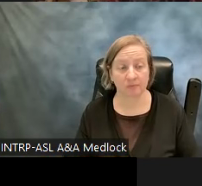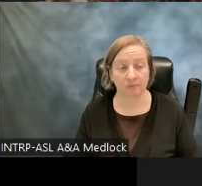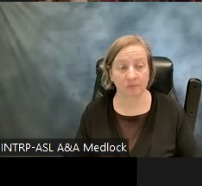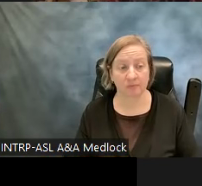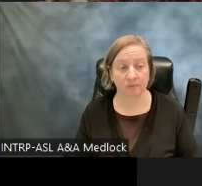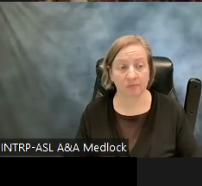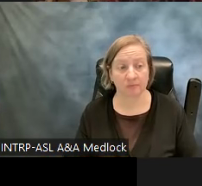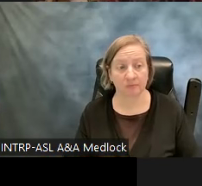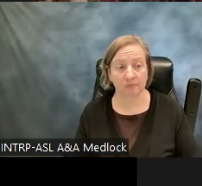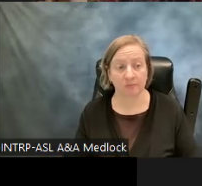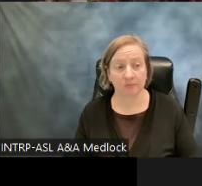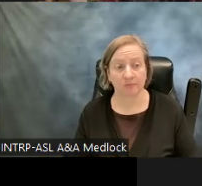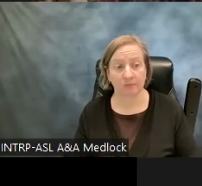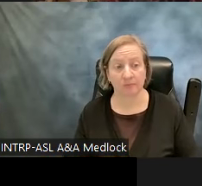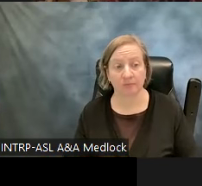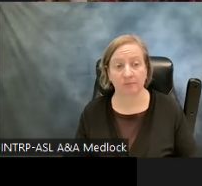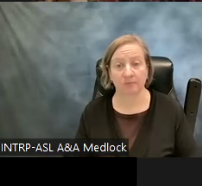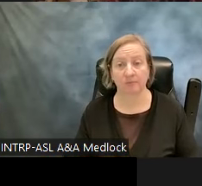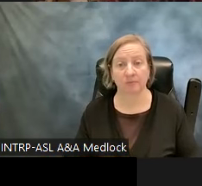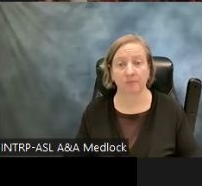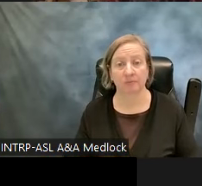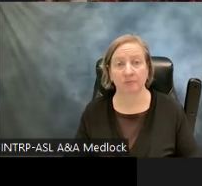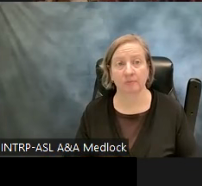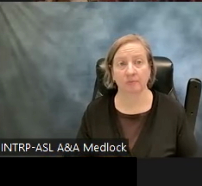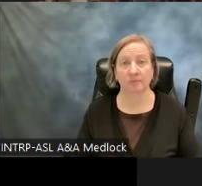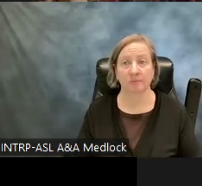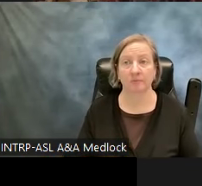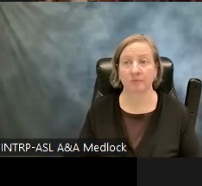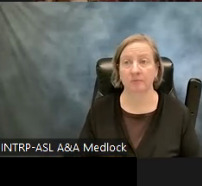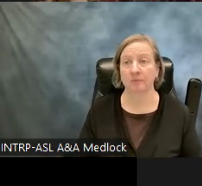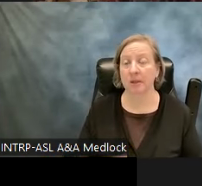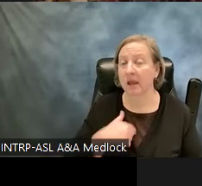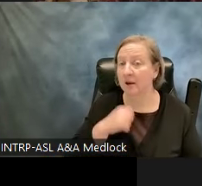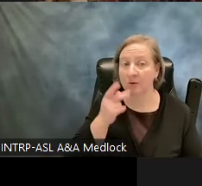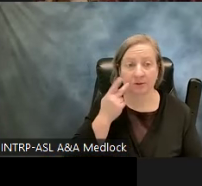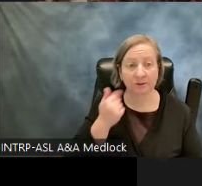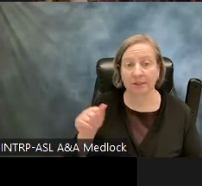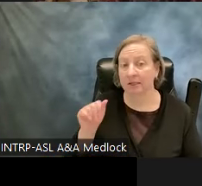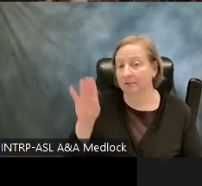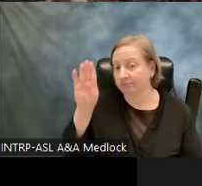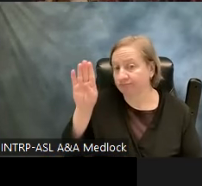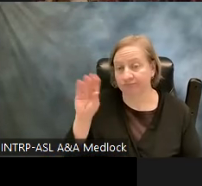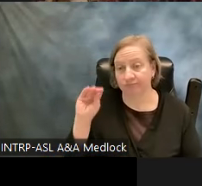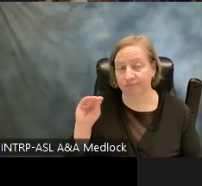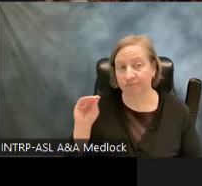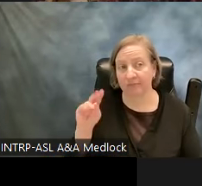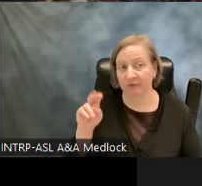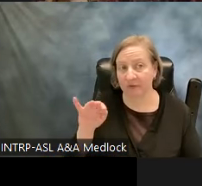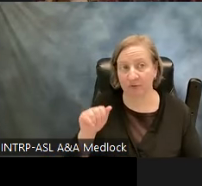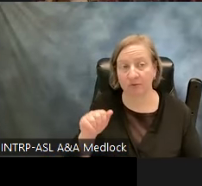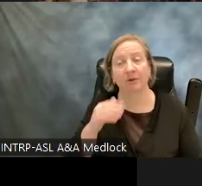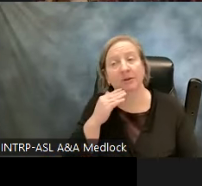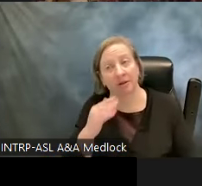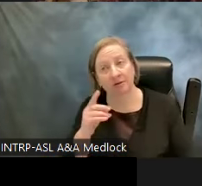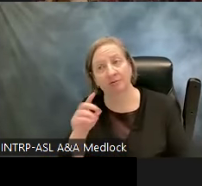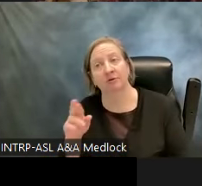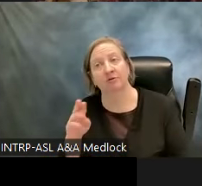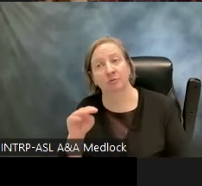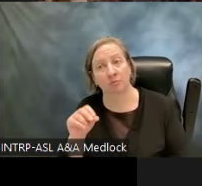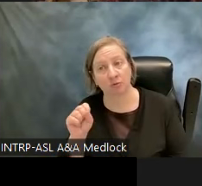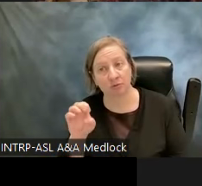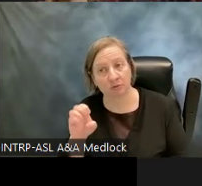Okay. I don't see any hands raised, Victoria. Thank you, Dr.